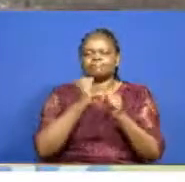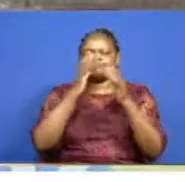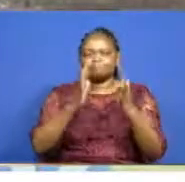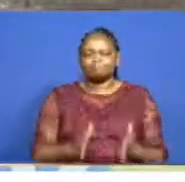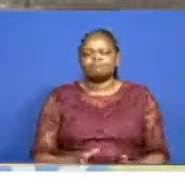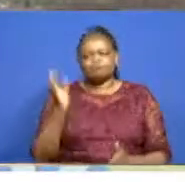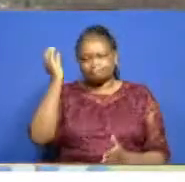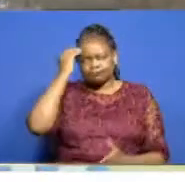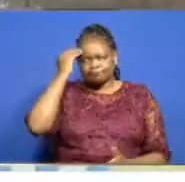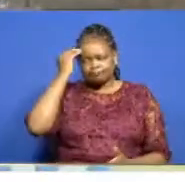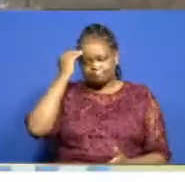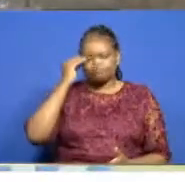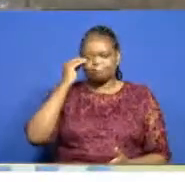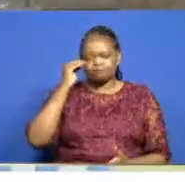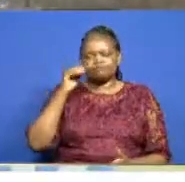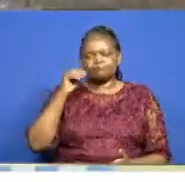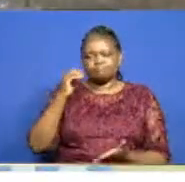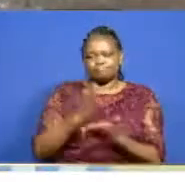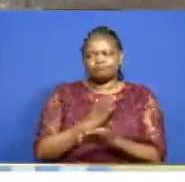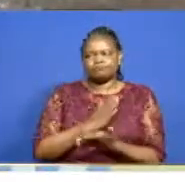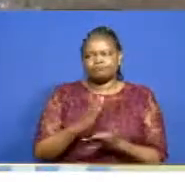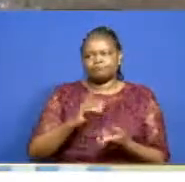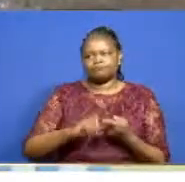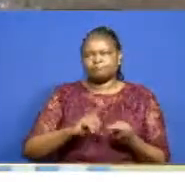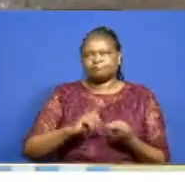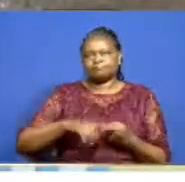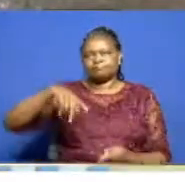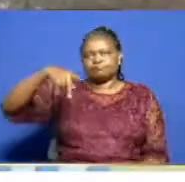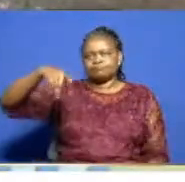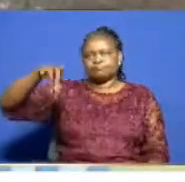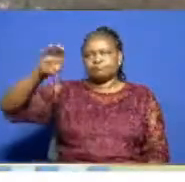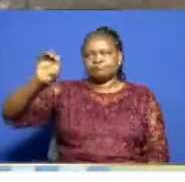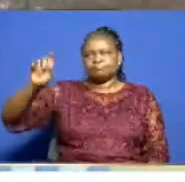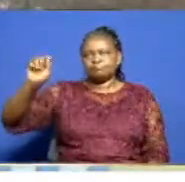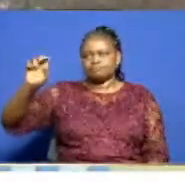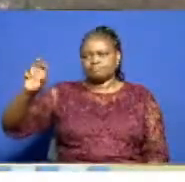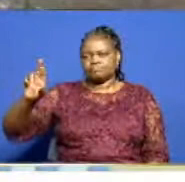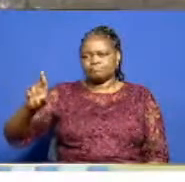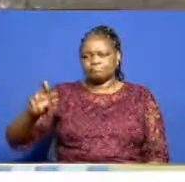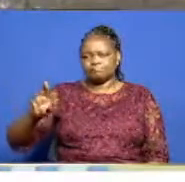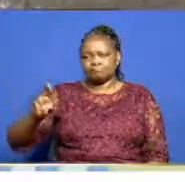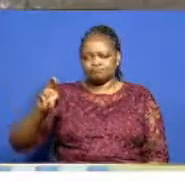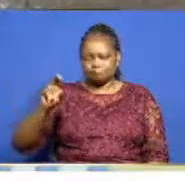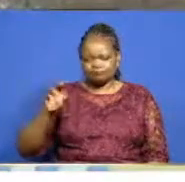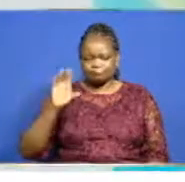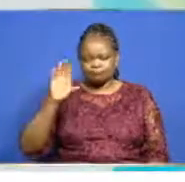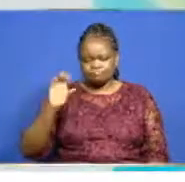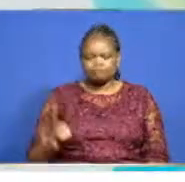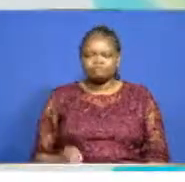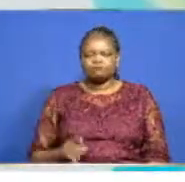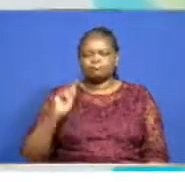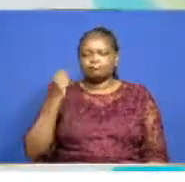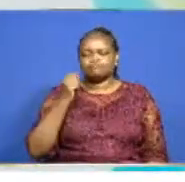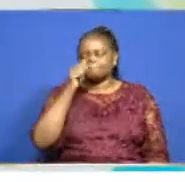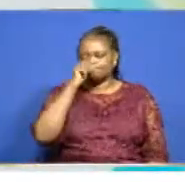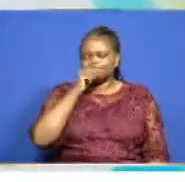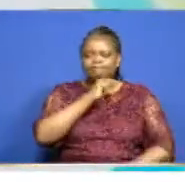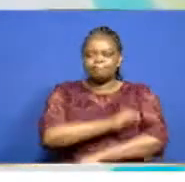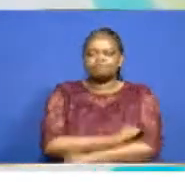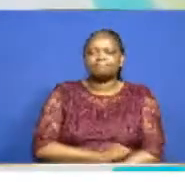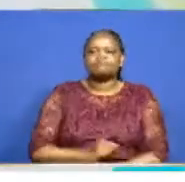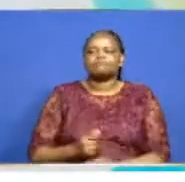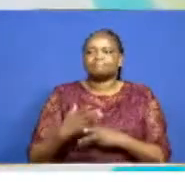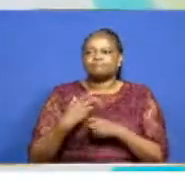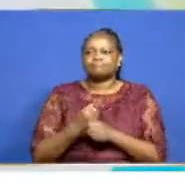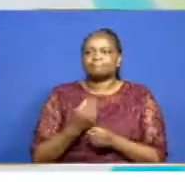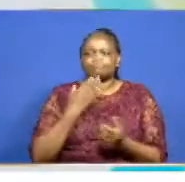sector. I'm talking about Peter Ndoro, the CEO of the Kenya Private Schools Association. Thank you so much, sir, for creating time